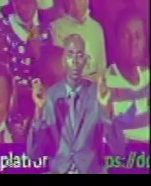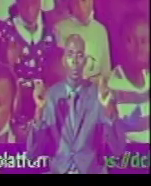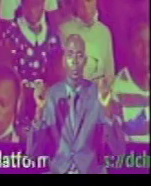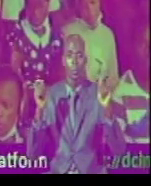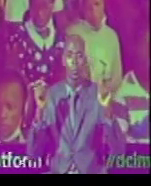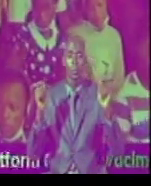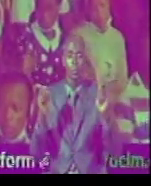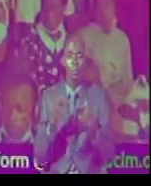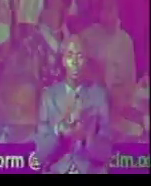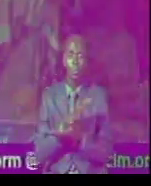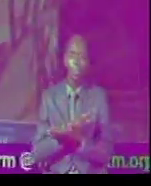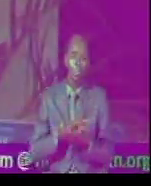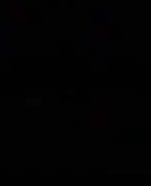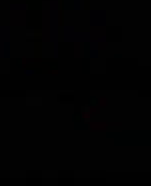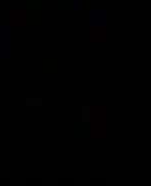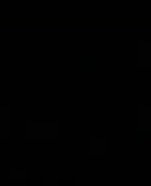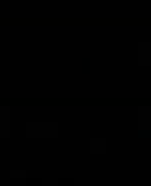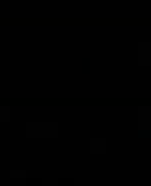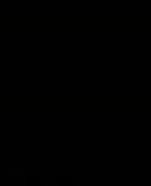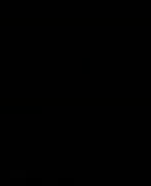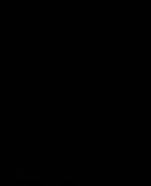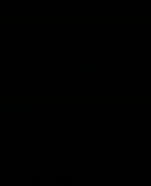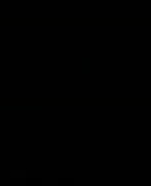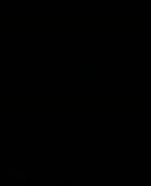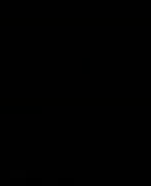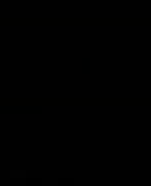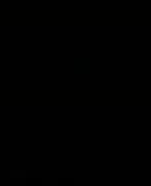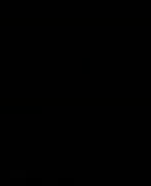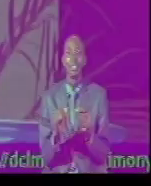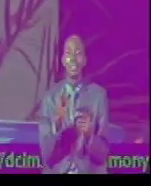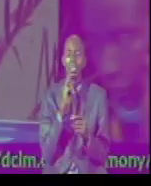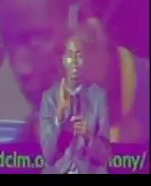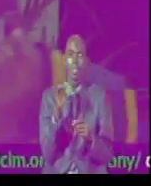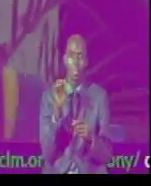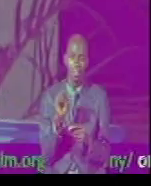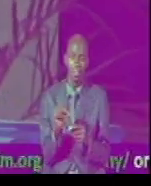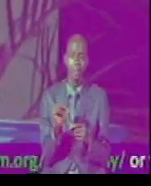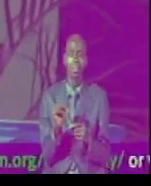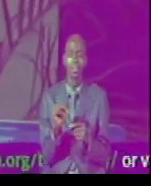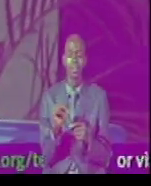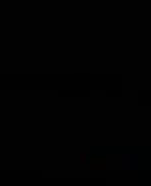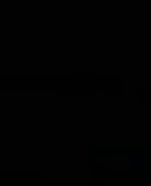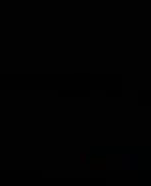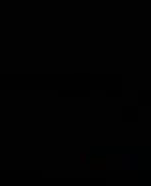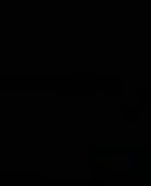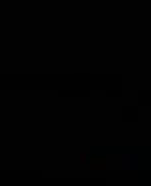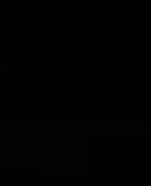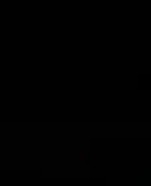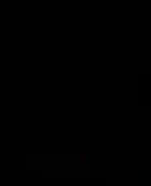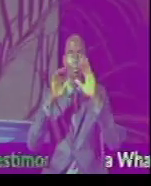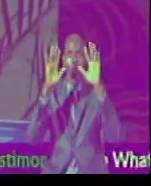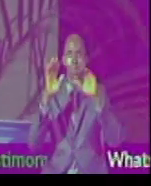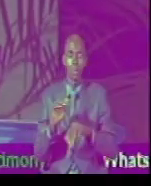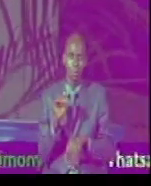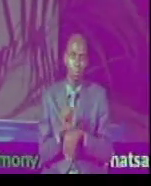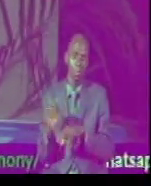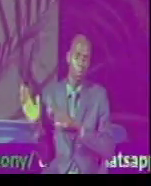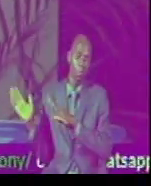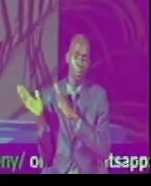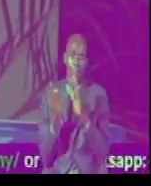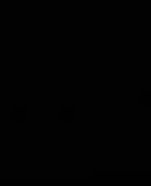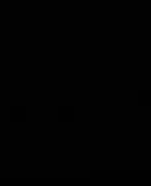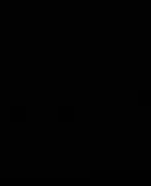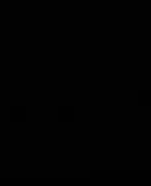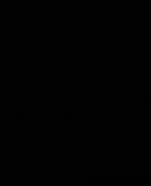Divine interruption. It's an ongoing. You cannot miss it in the name of Jesus. I know you want